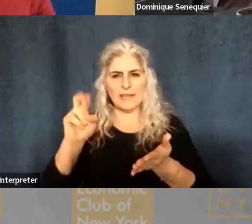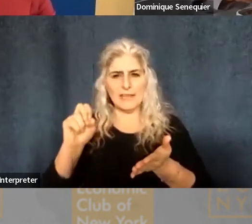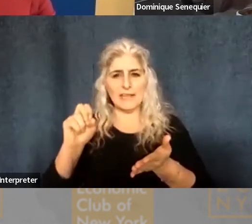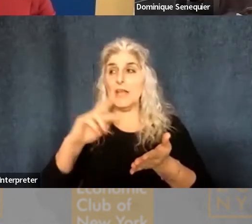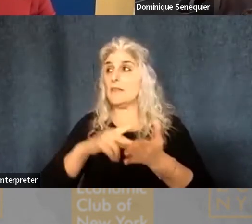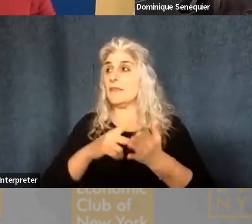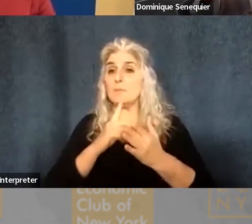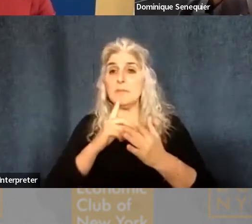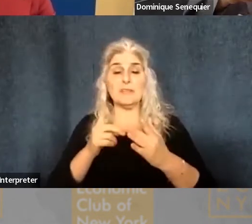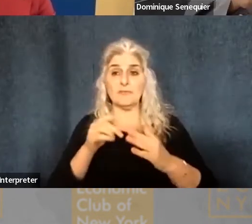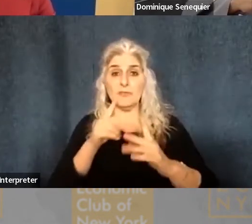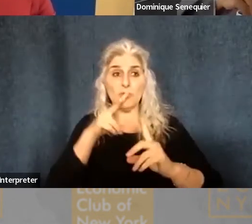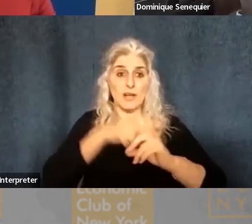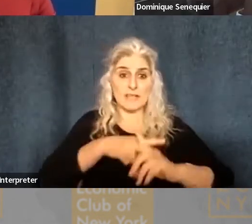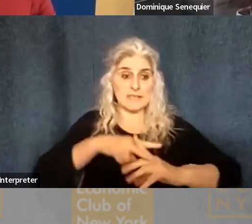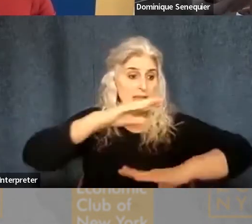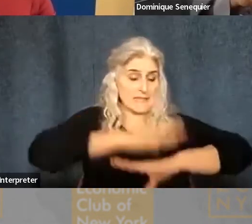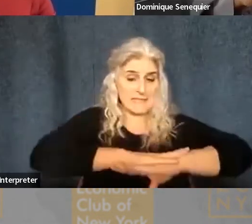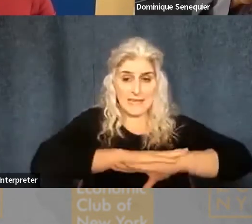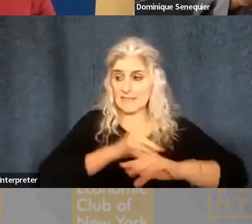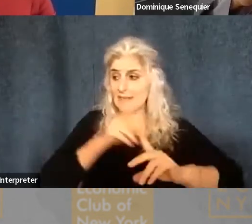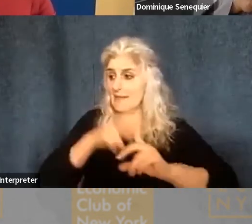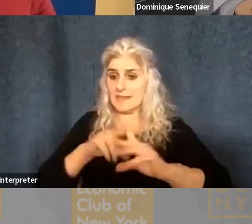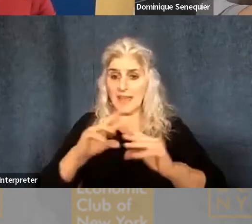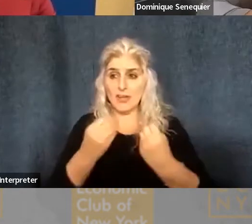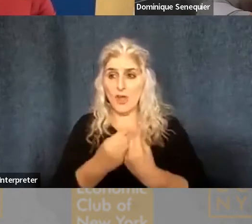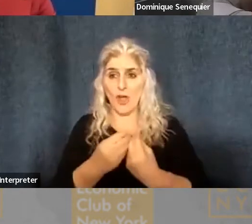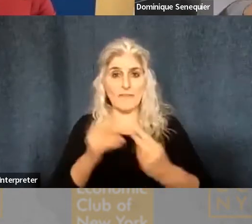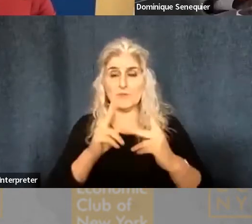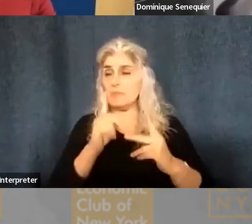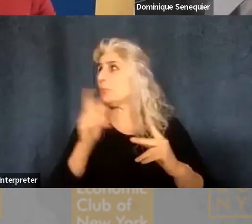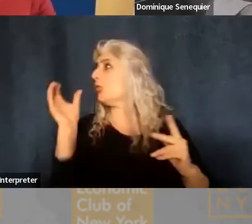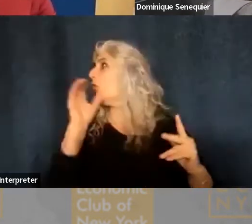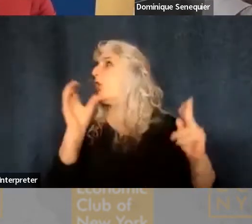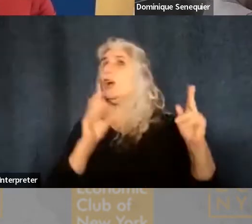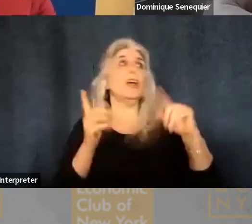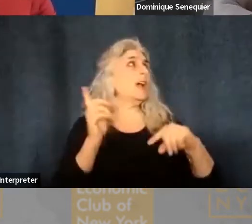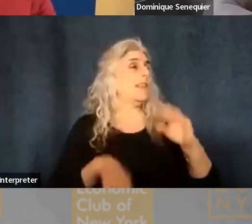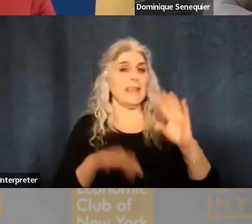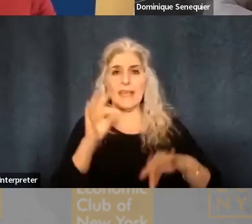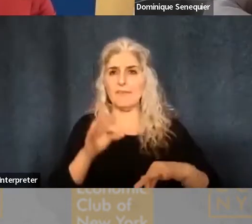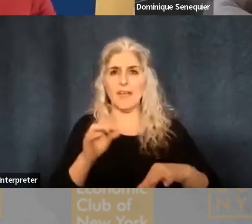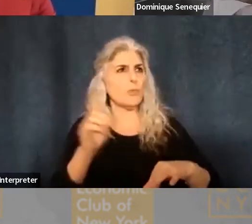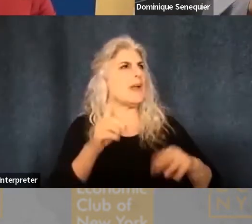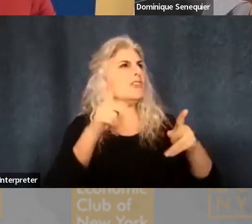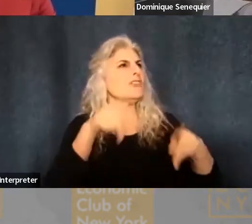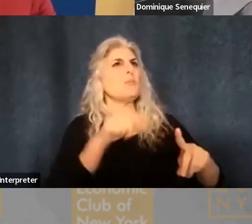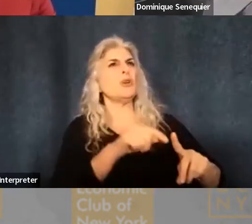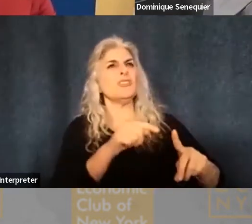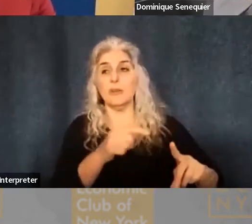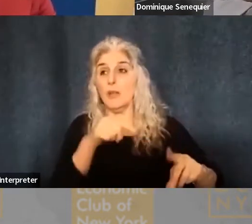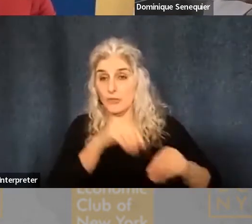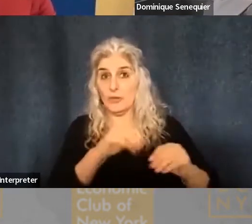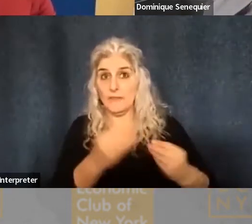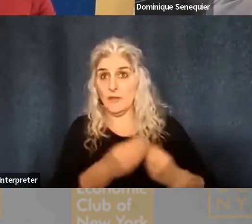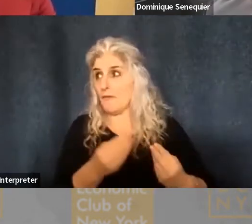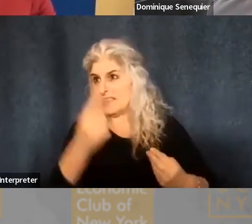come Monday, Tuesday, maybe you will run all around to find him or her, okay? So